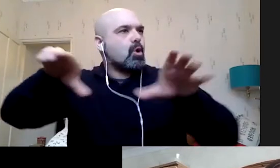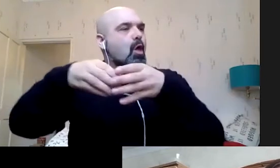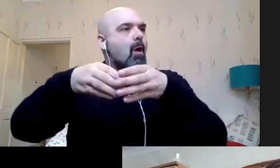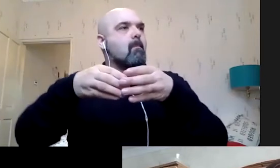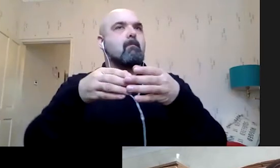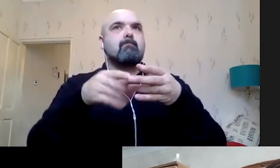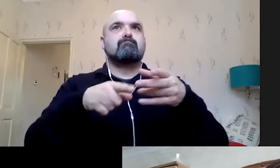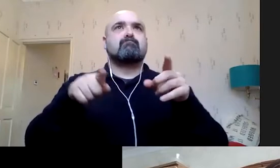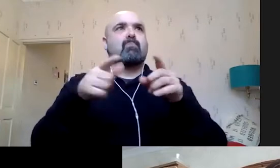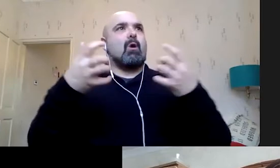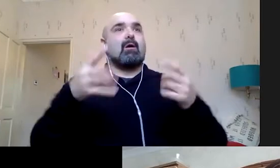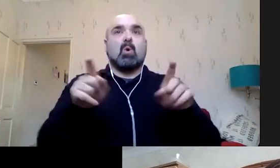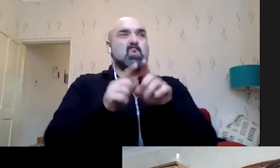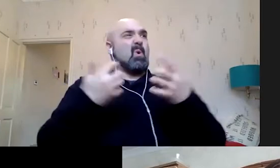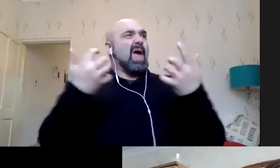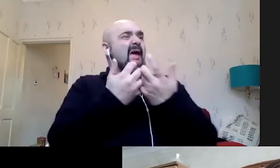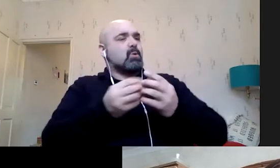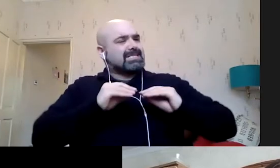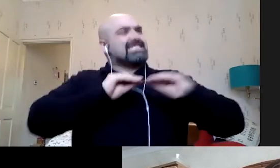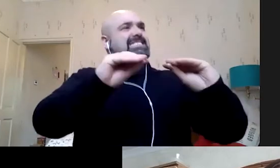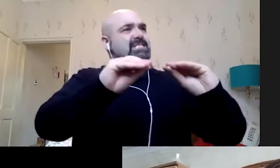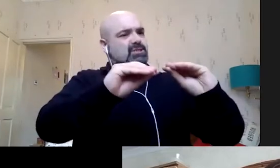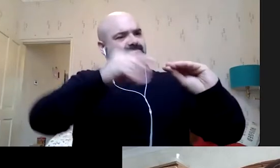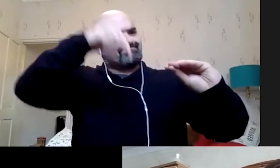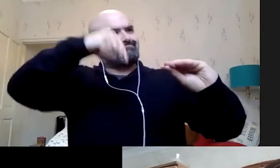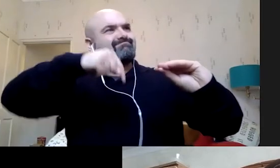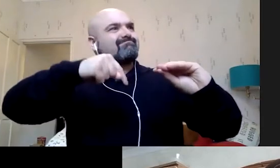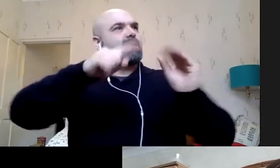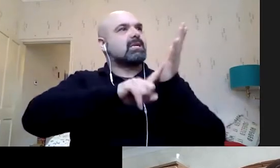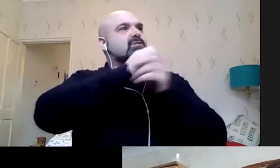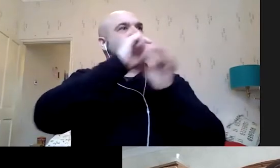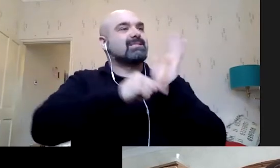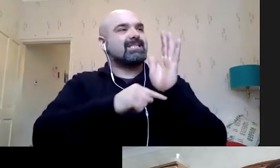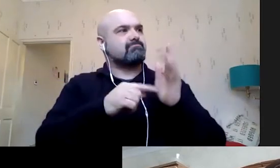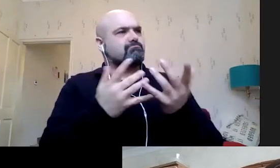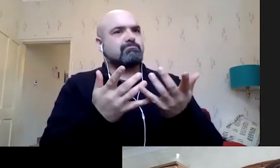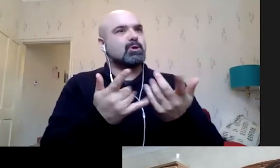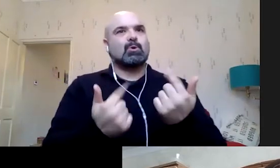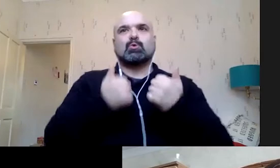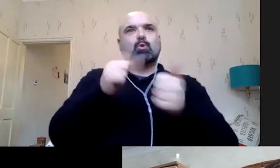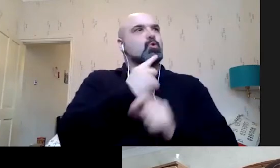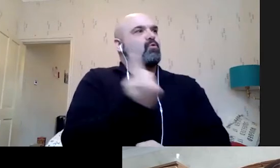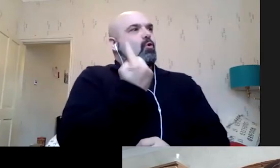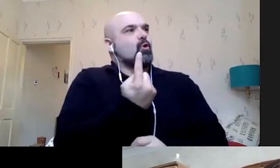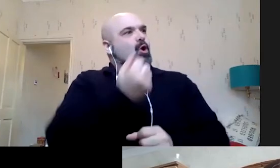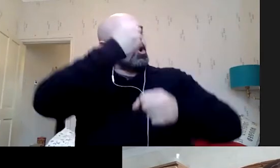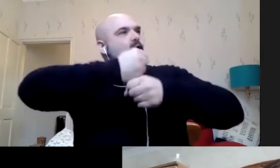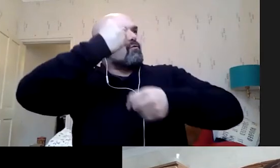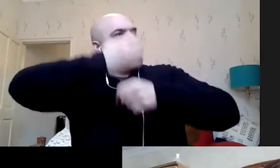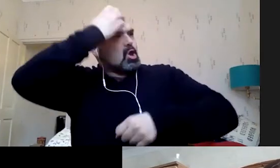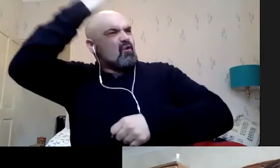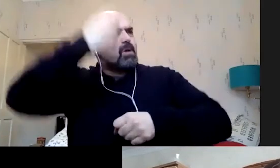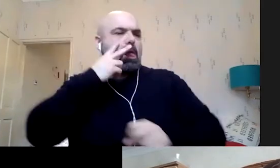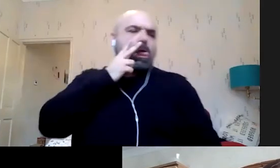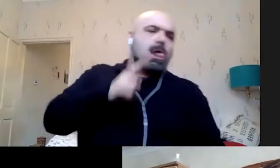about LGBTQ sex education, and really informative things that the government and the teachers can look on and realise, right, okay,